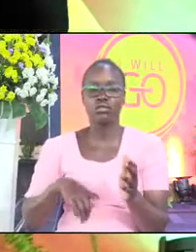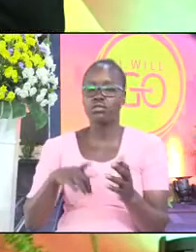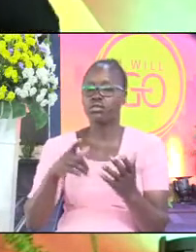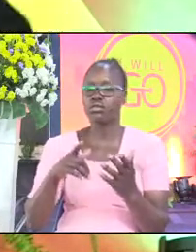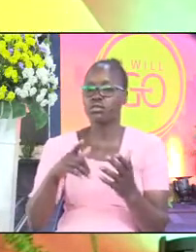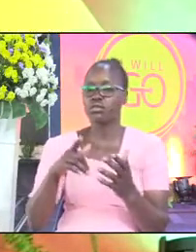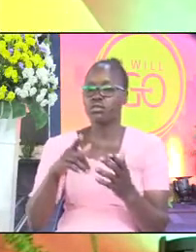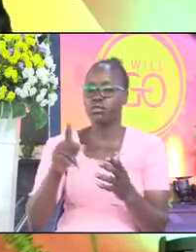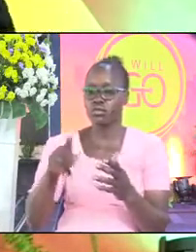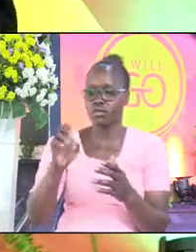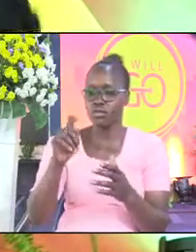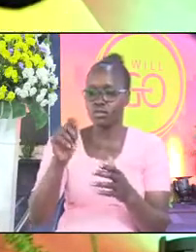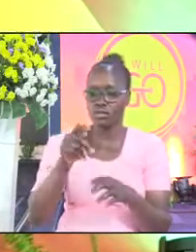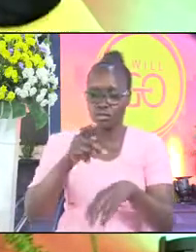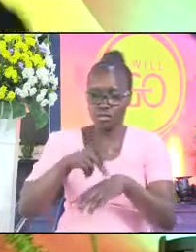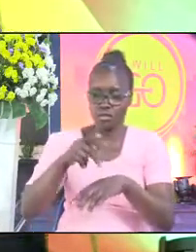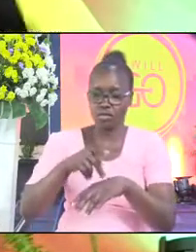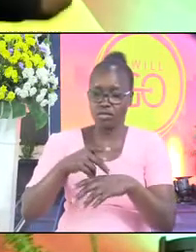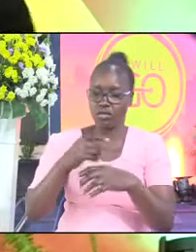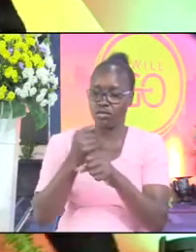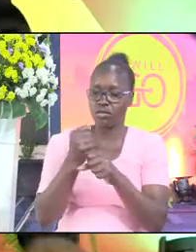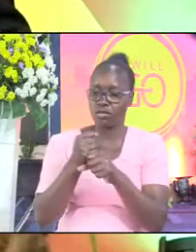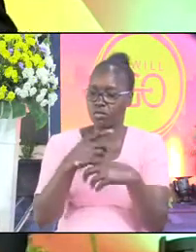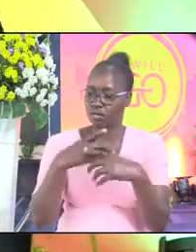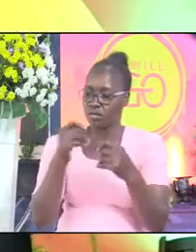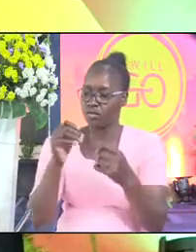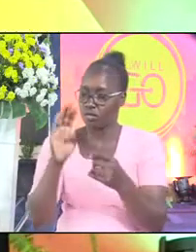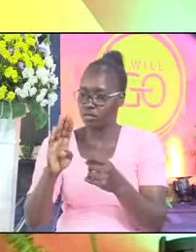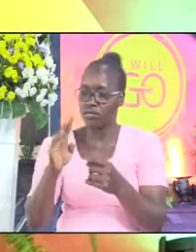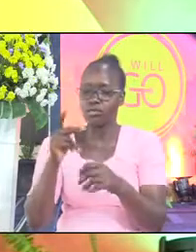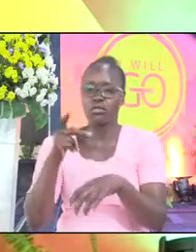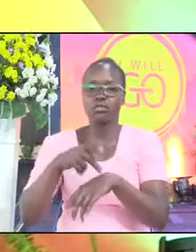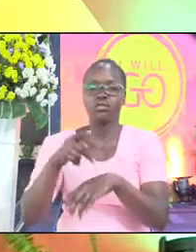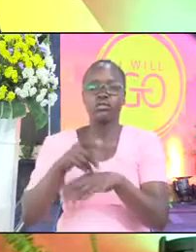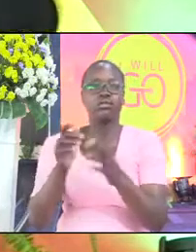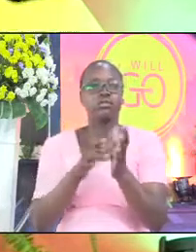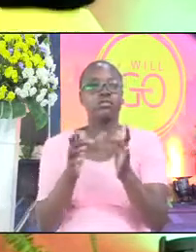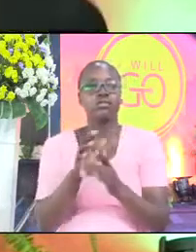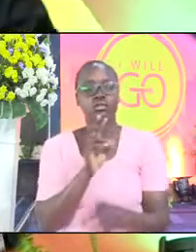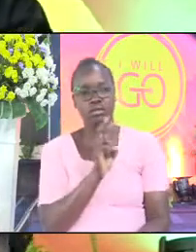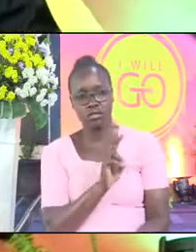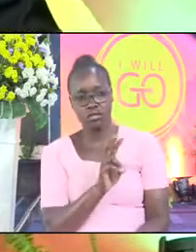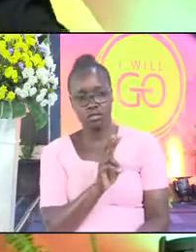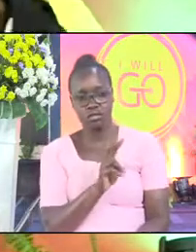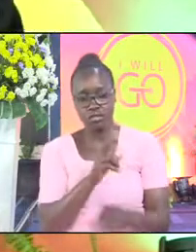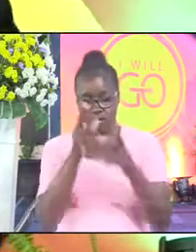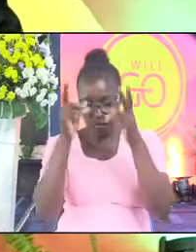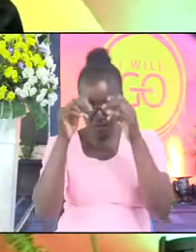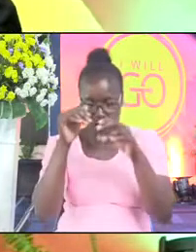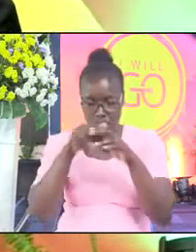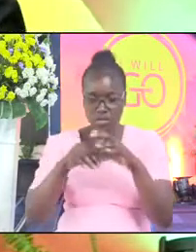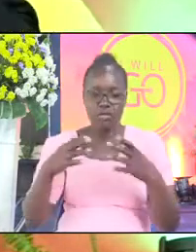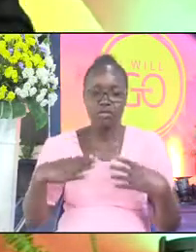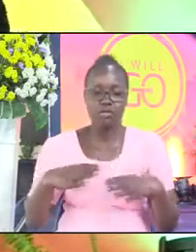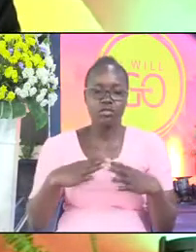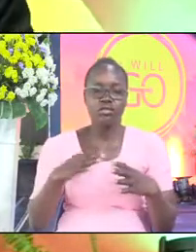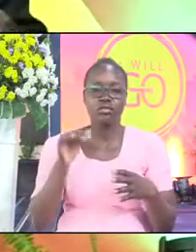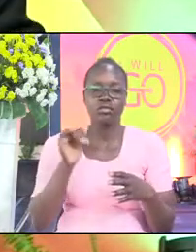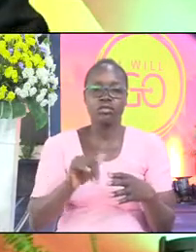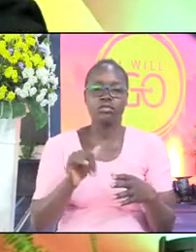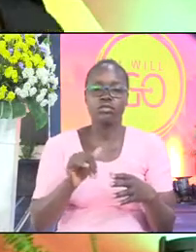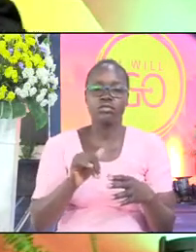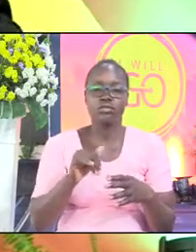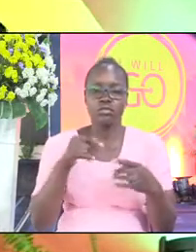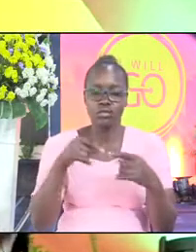do is to go out and weep bitterly. Jesus saw demons in people that